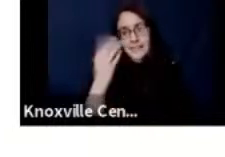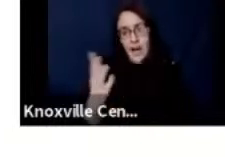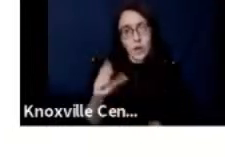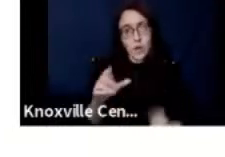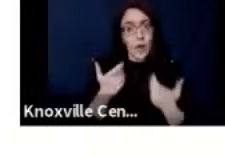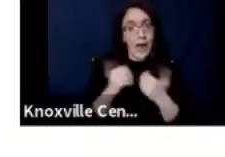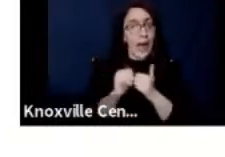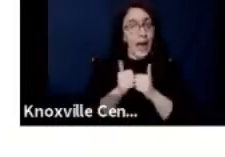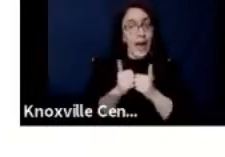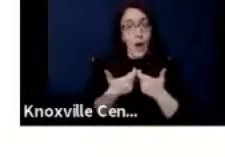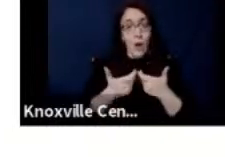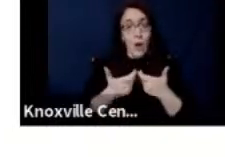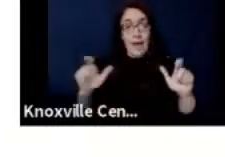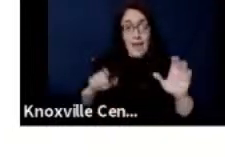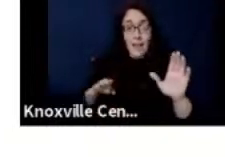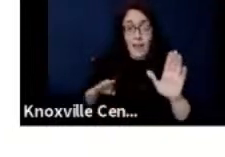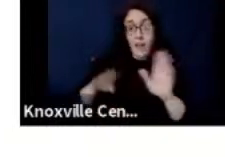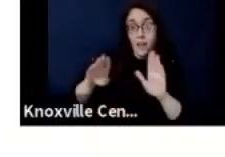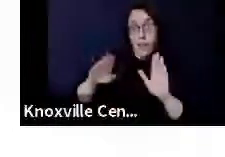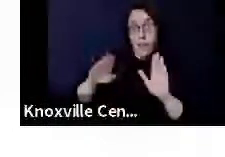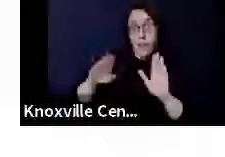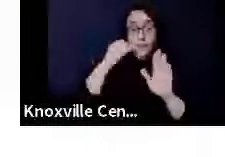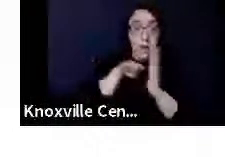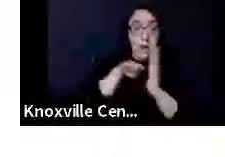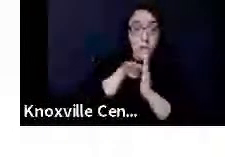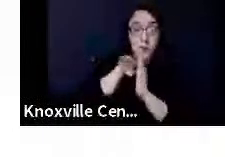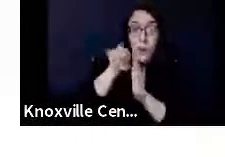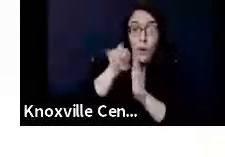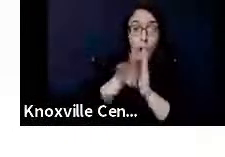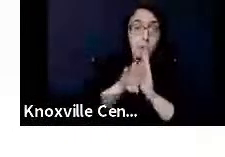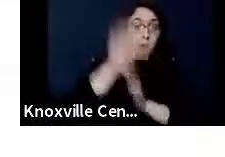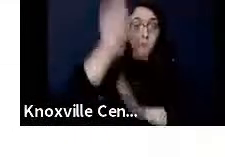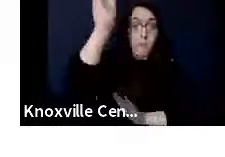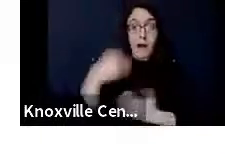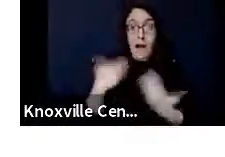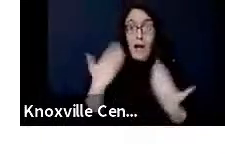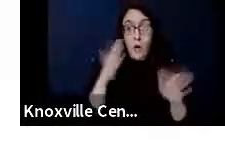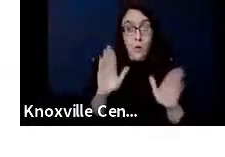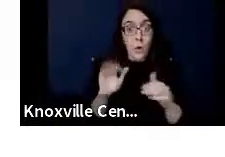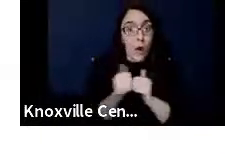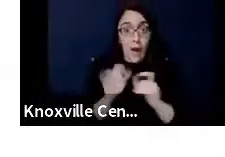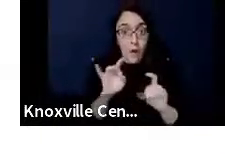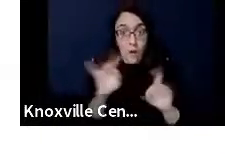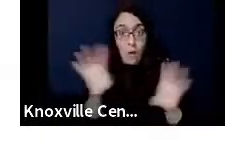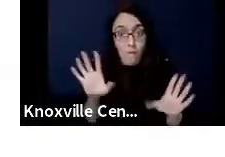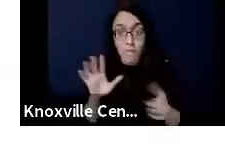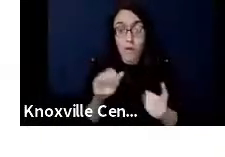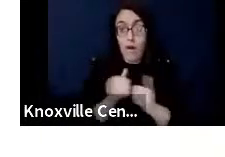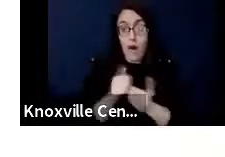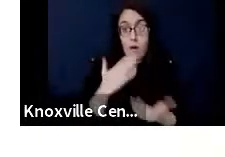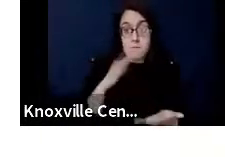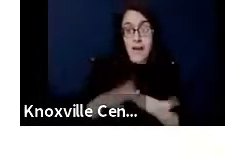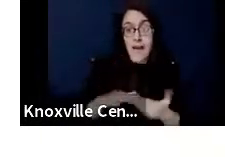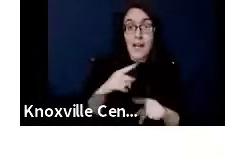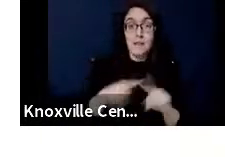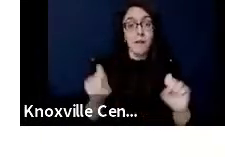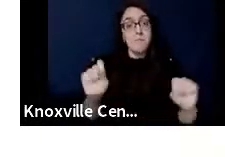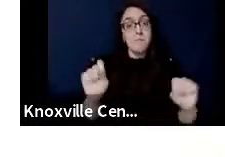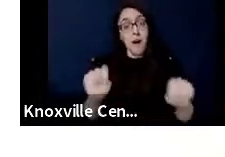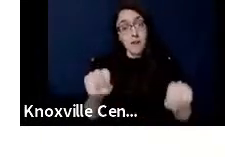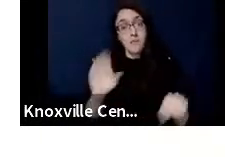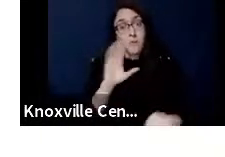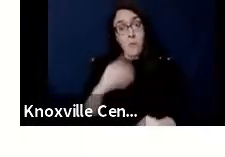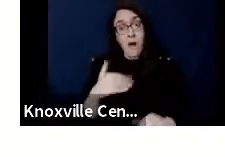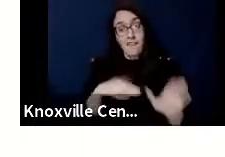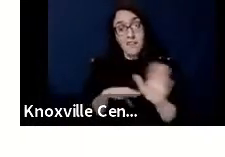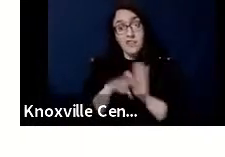we're about to experience is going to be. I don't know how bad it's going to be. I don't know how big it's going to be. All I can say is that it's very likely that we are going to have a surge